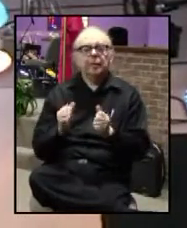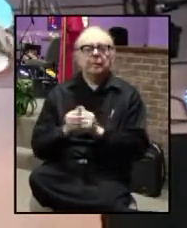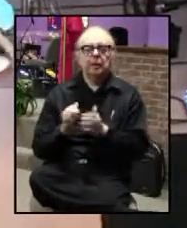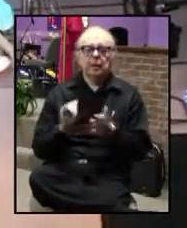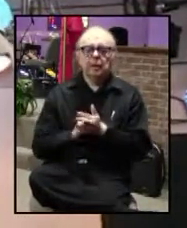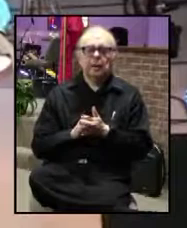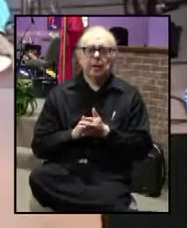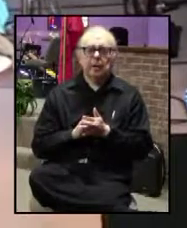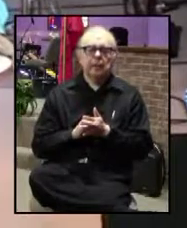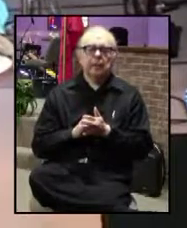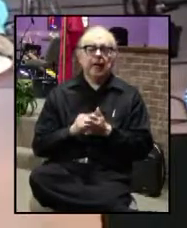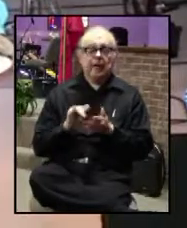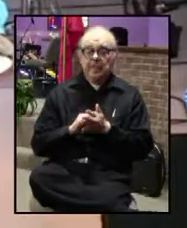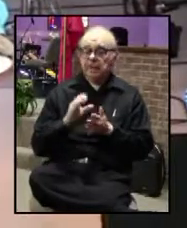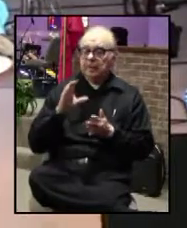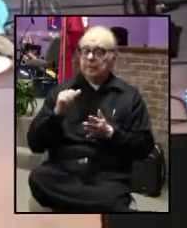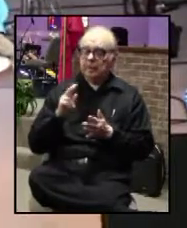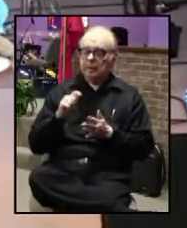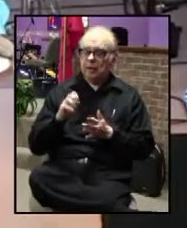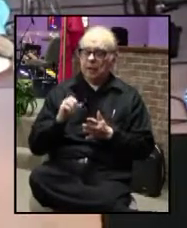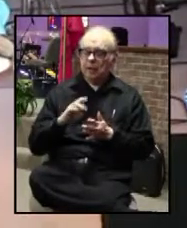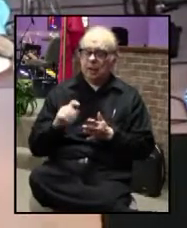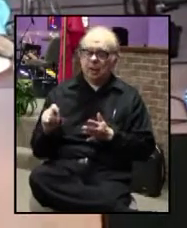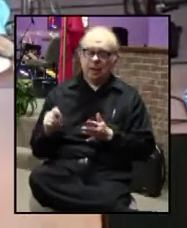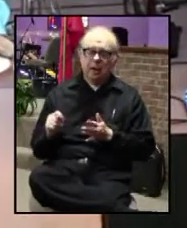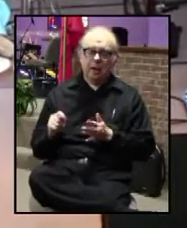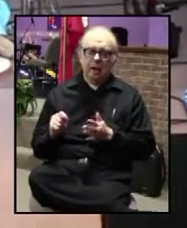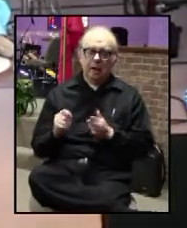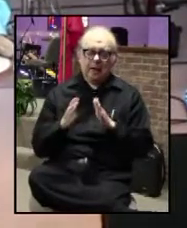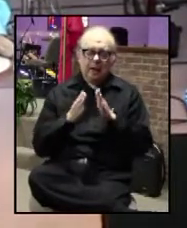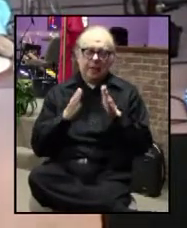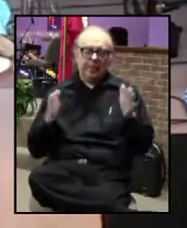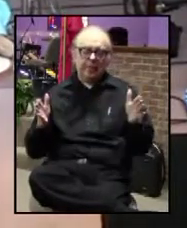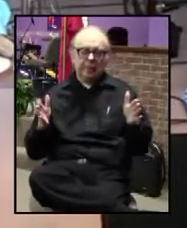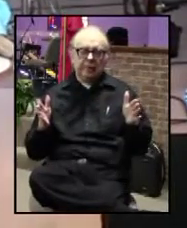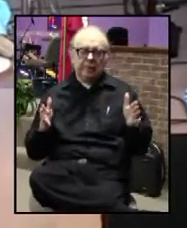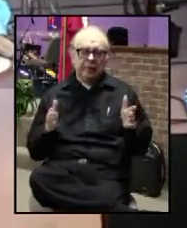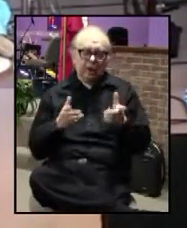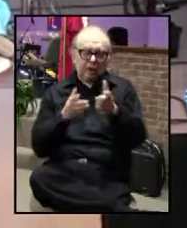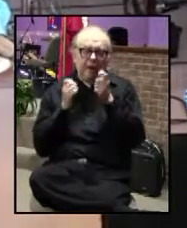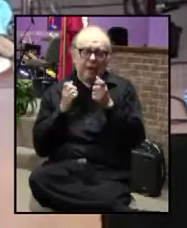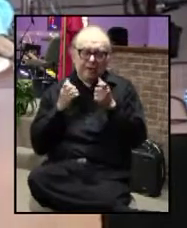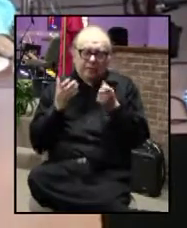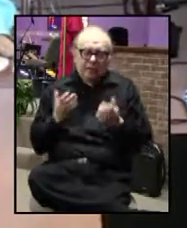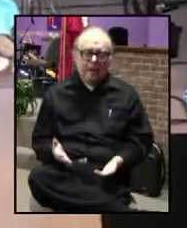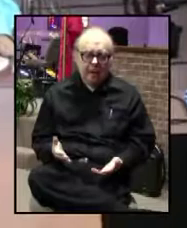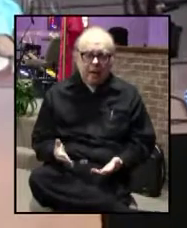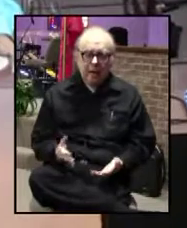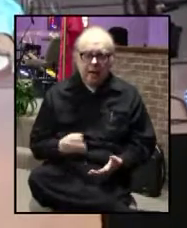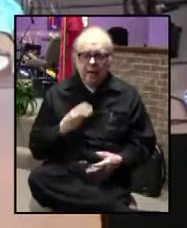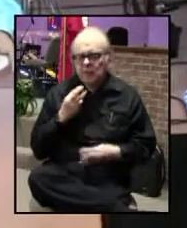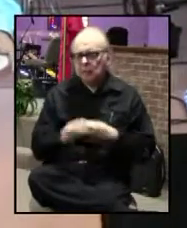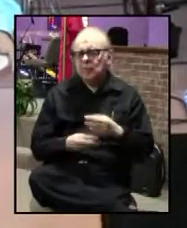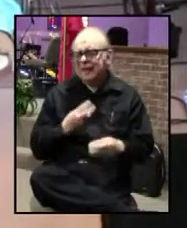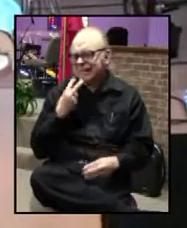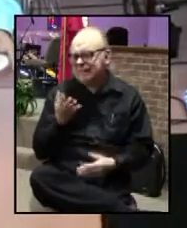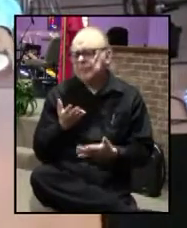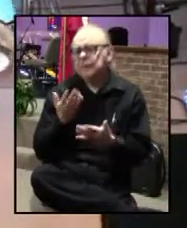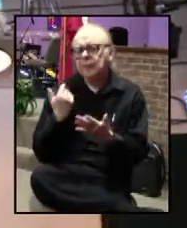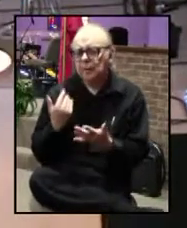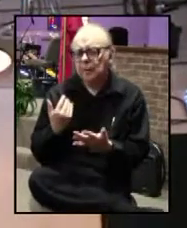It's concrete, was thicker, and the guns were heavier than any of the world had ever seen.